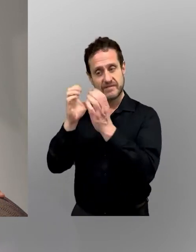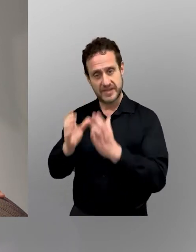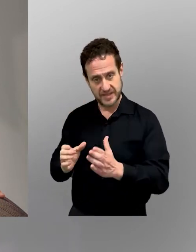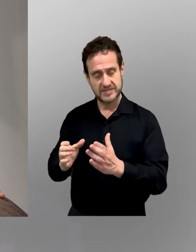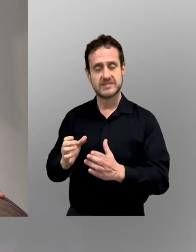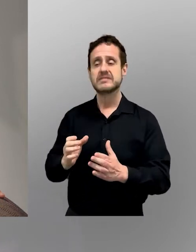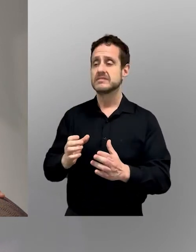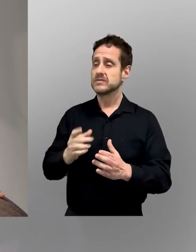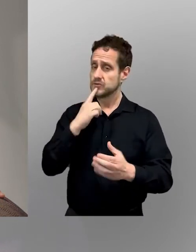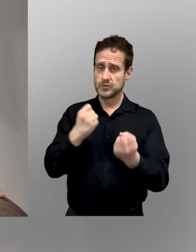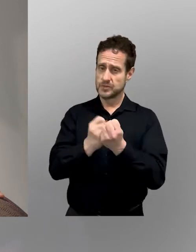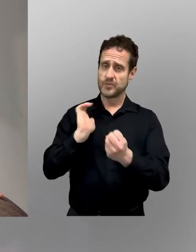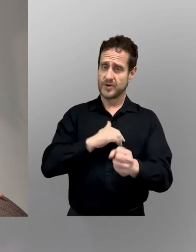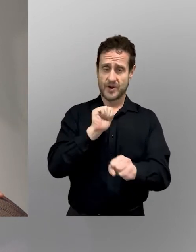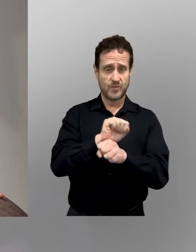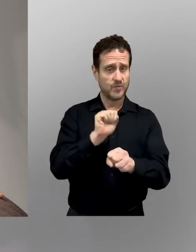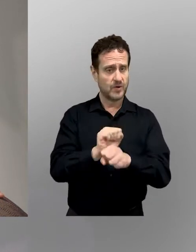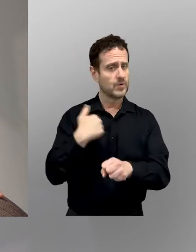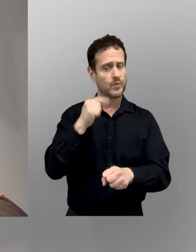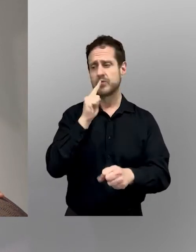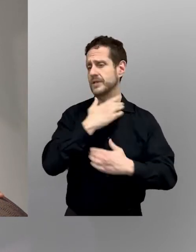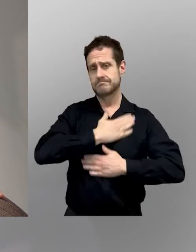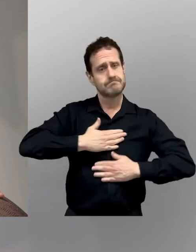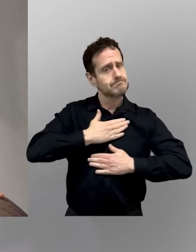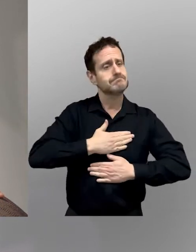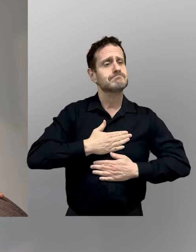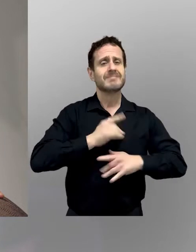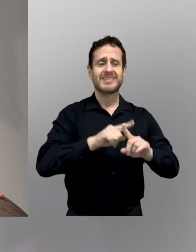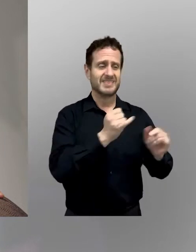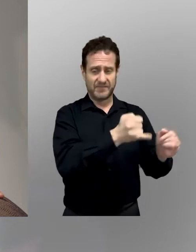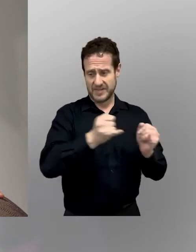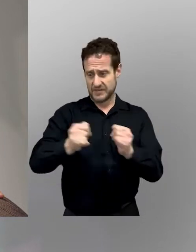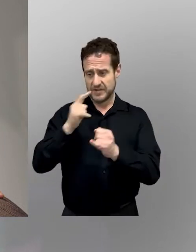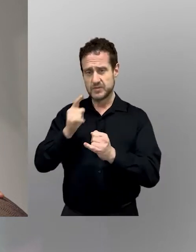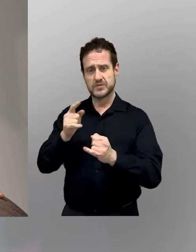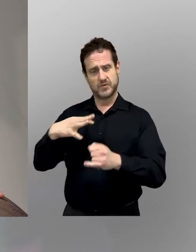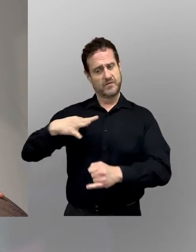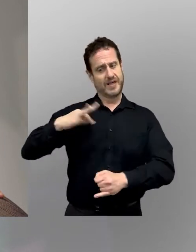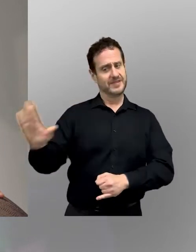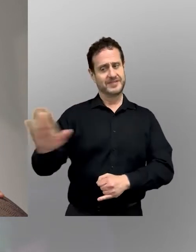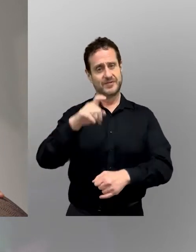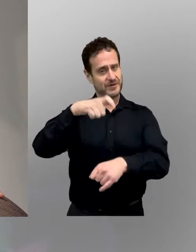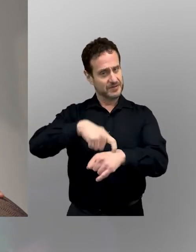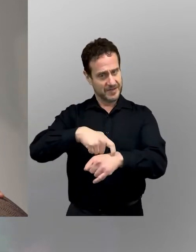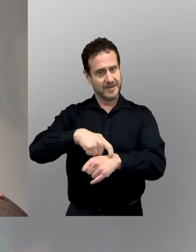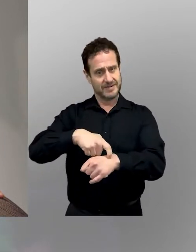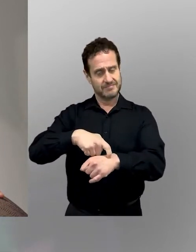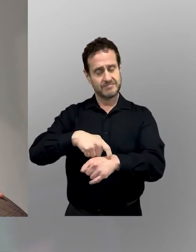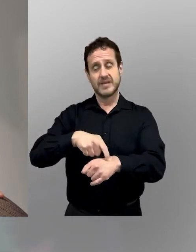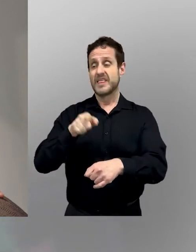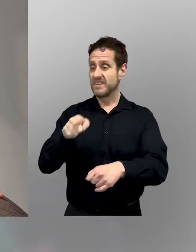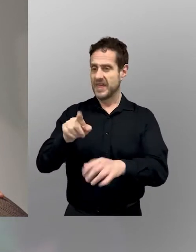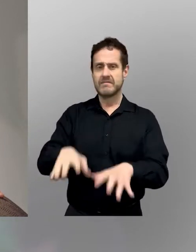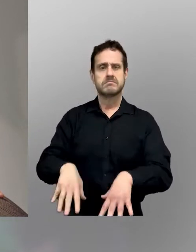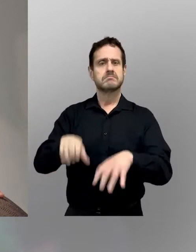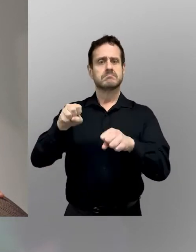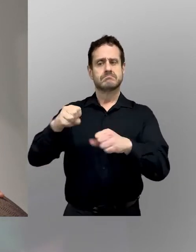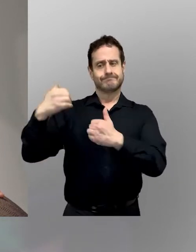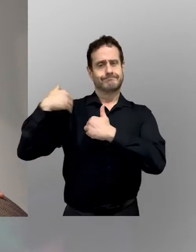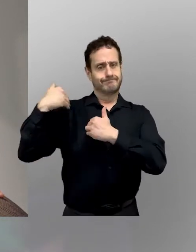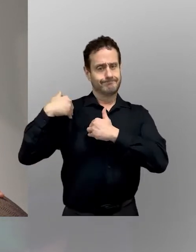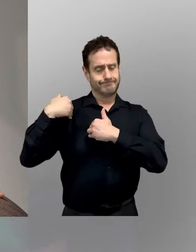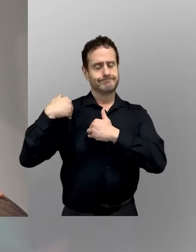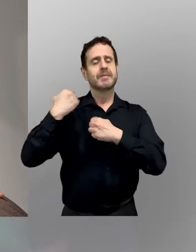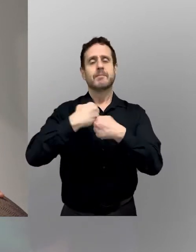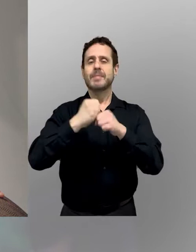advocates to support our work. We greatly appreciate individuals who offer their time as well, who have stepped up and made a huge